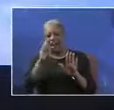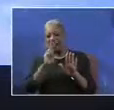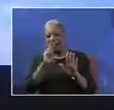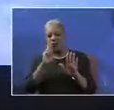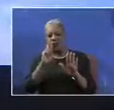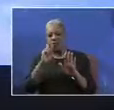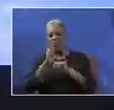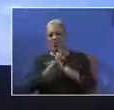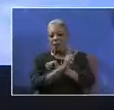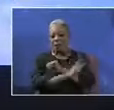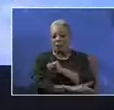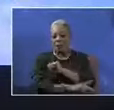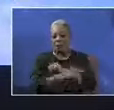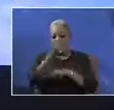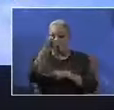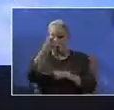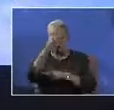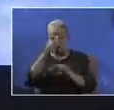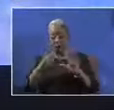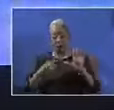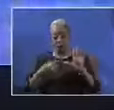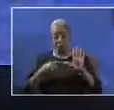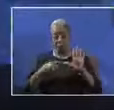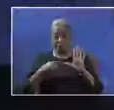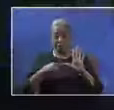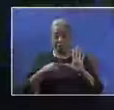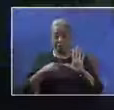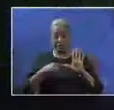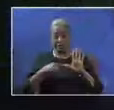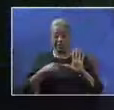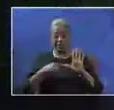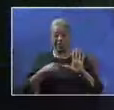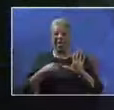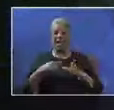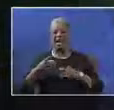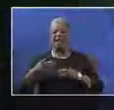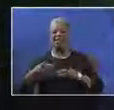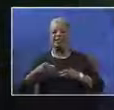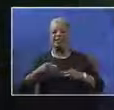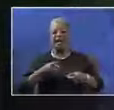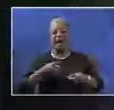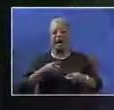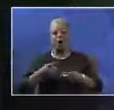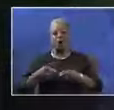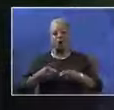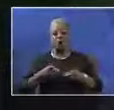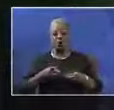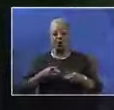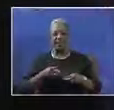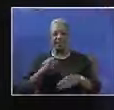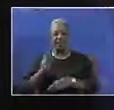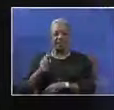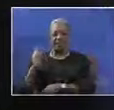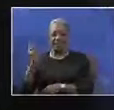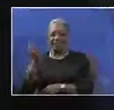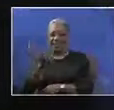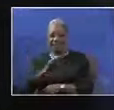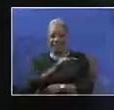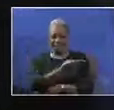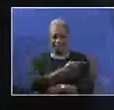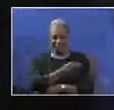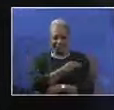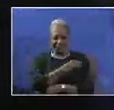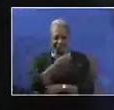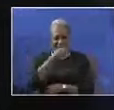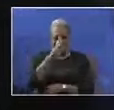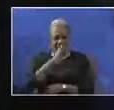us. In other words, God will let some trouble come in our lives because God's trying to push us to some place